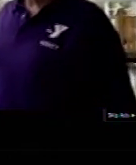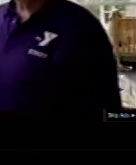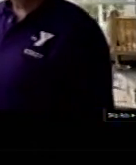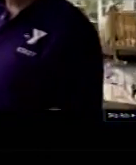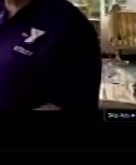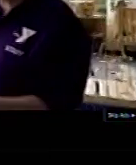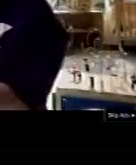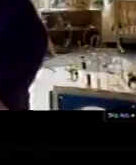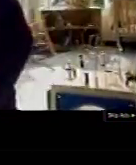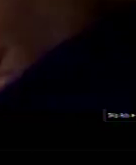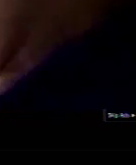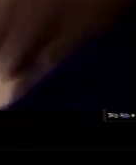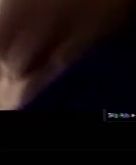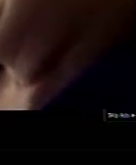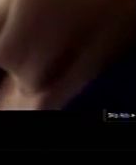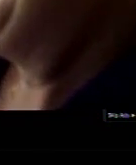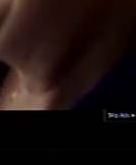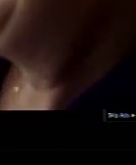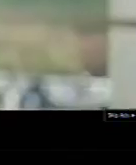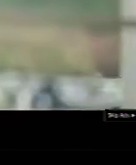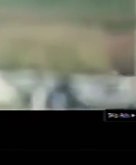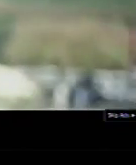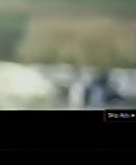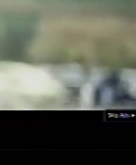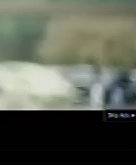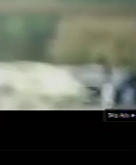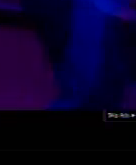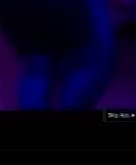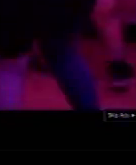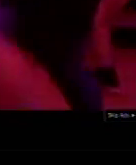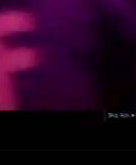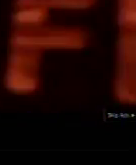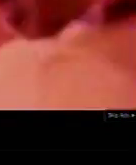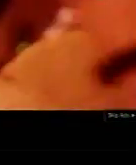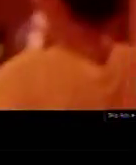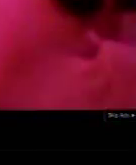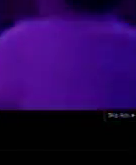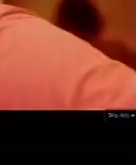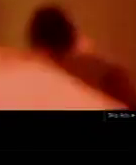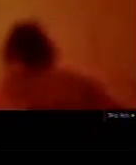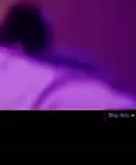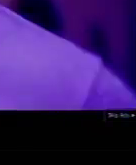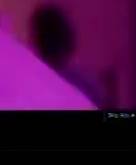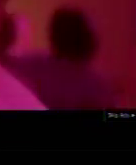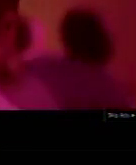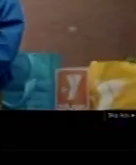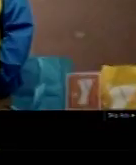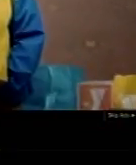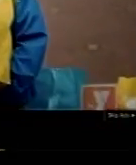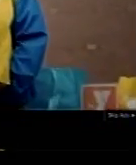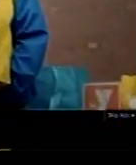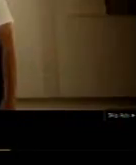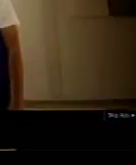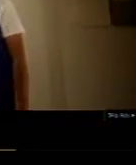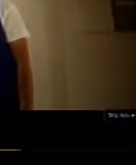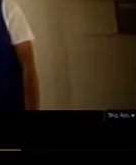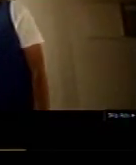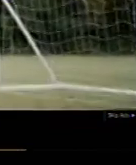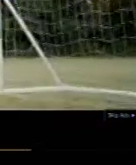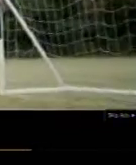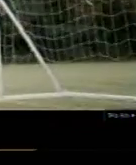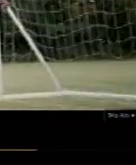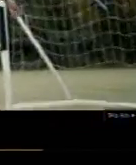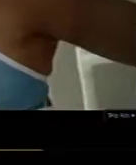My why is diversity in unity, a safe space in my community. It's a million faces in a mirror, and